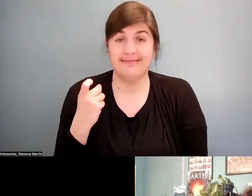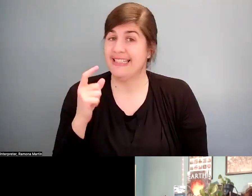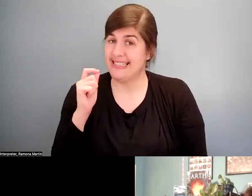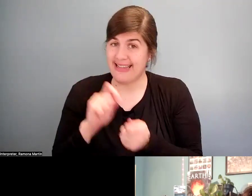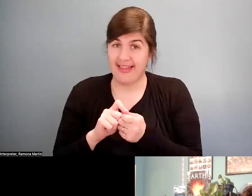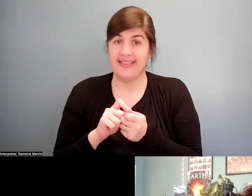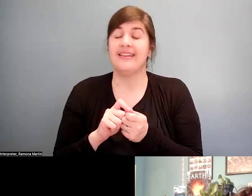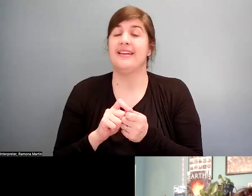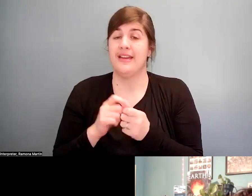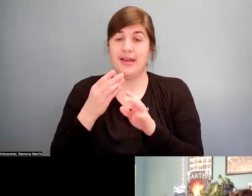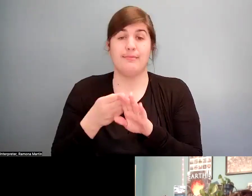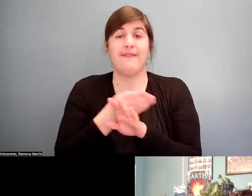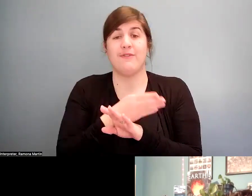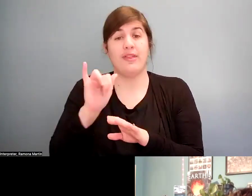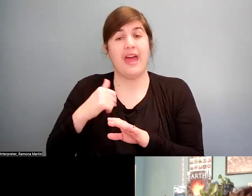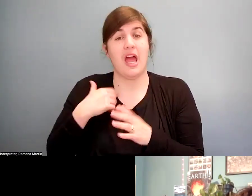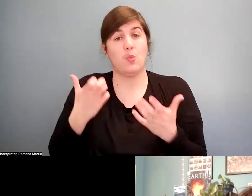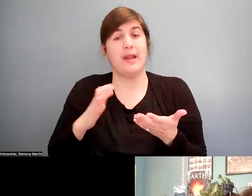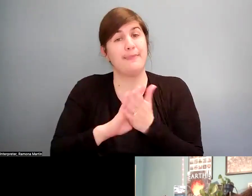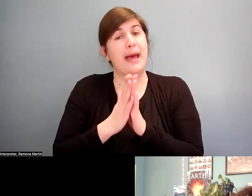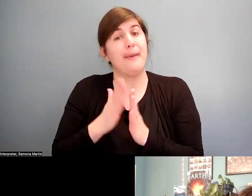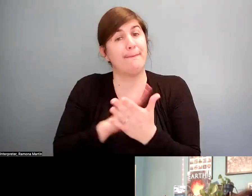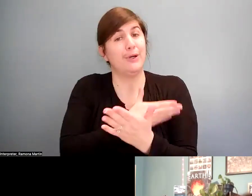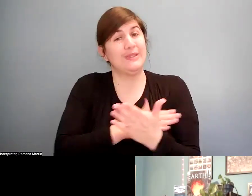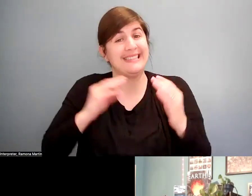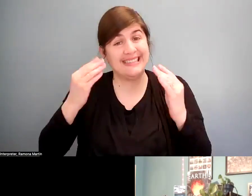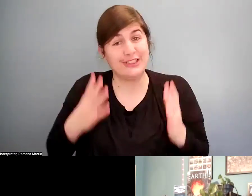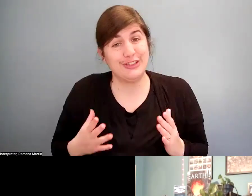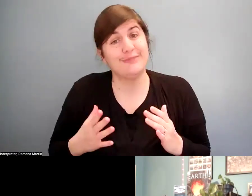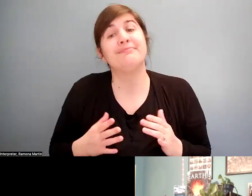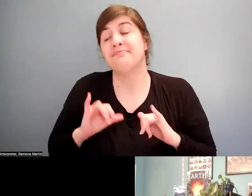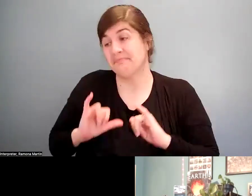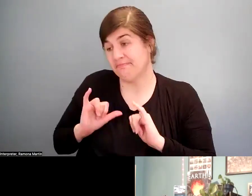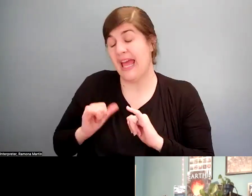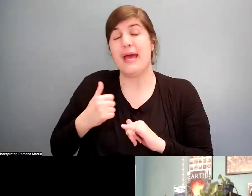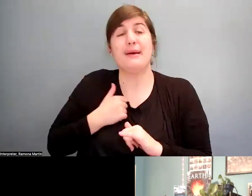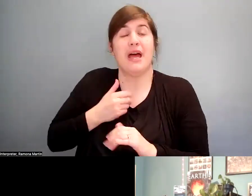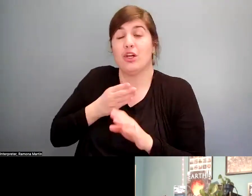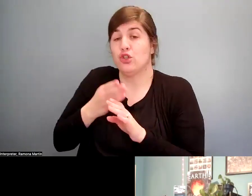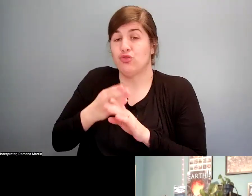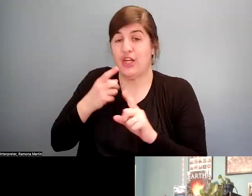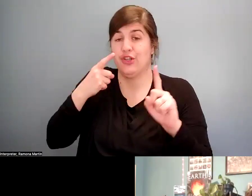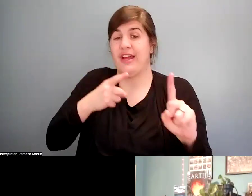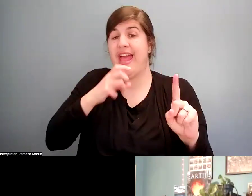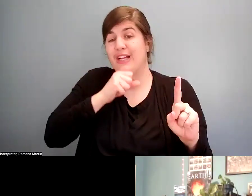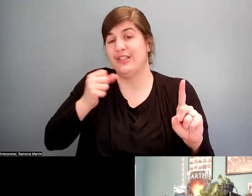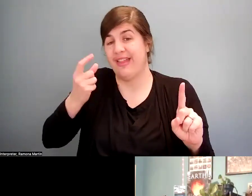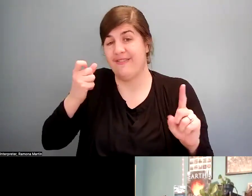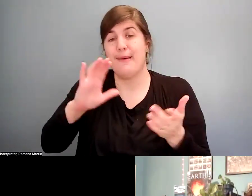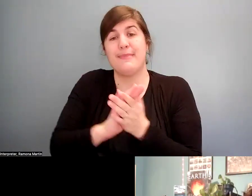So before that, I wanted to be a music teacher. Okay. My career aspirations at 11 years old were to be